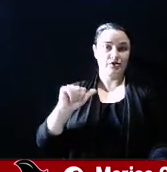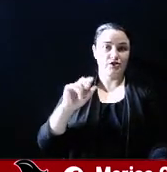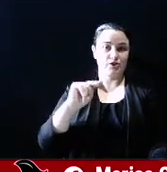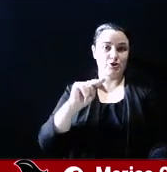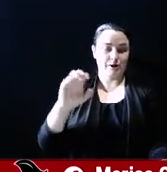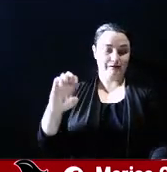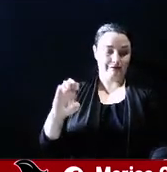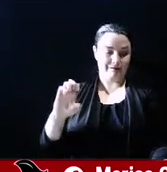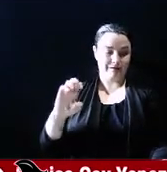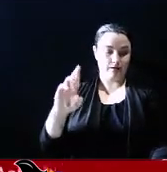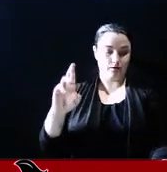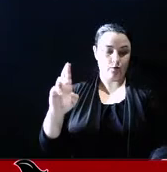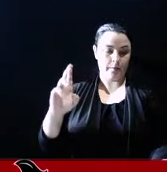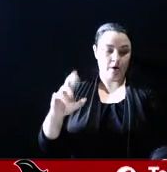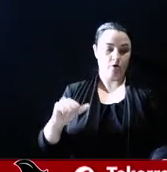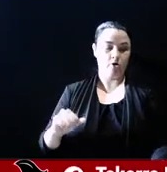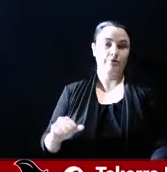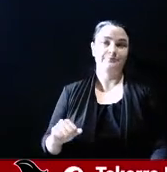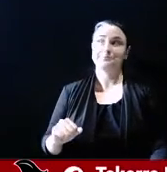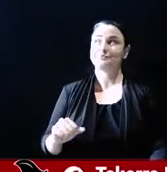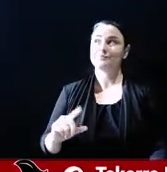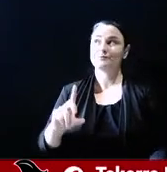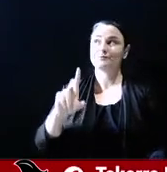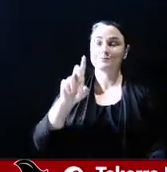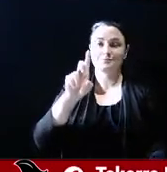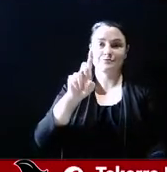Cheyenne Cassidy Romero.